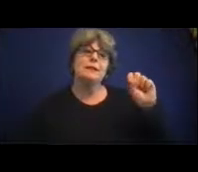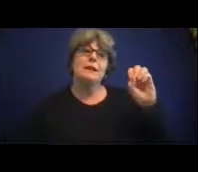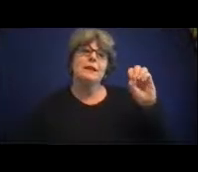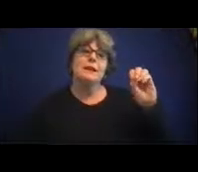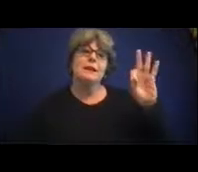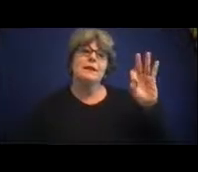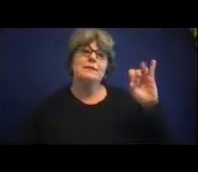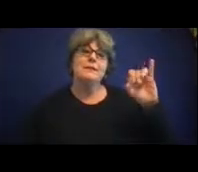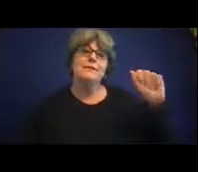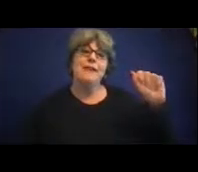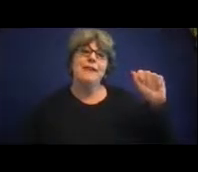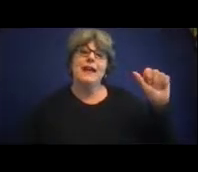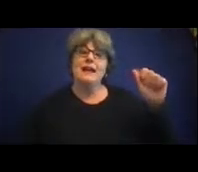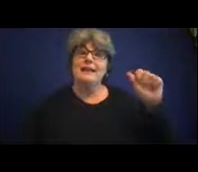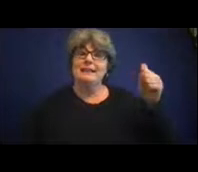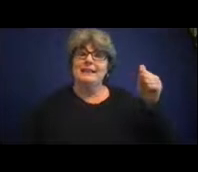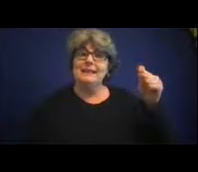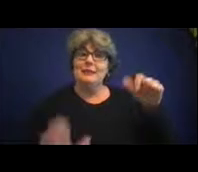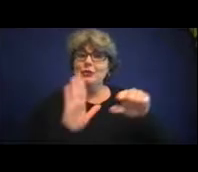10 out of California.